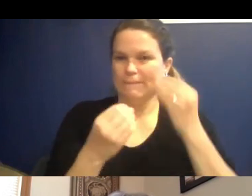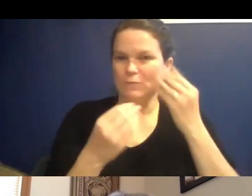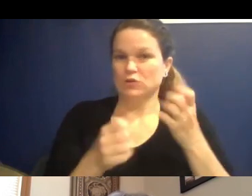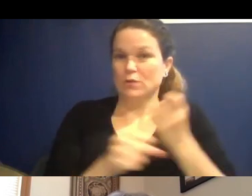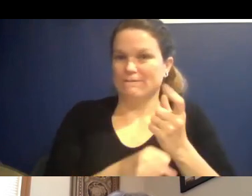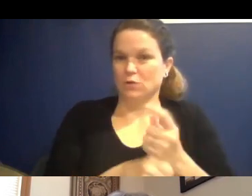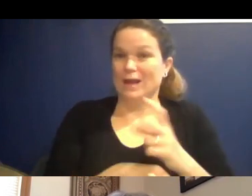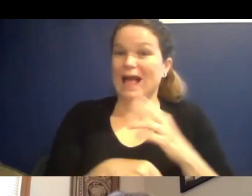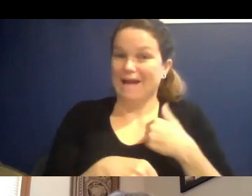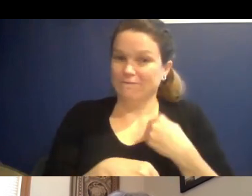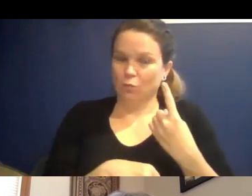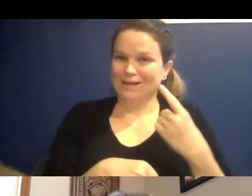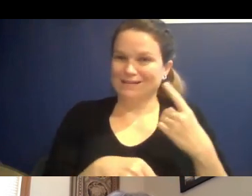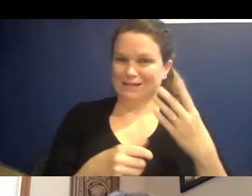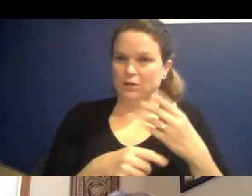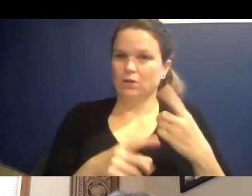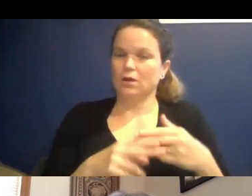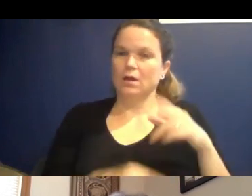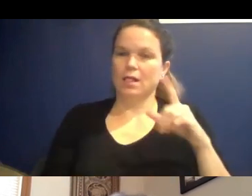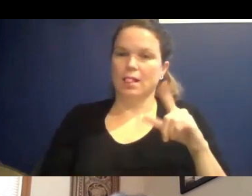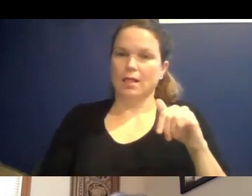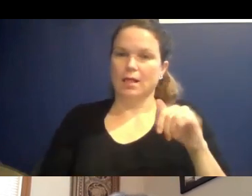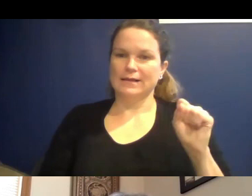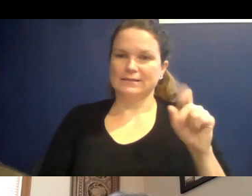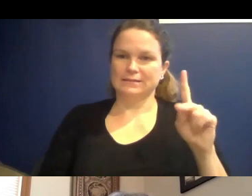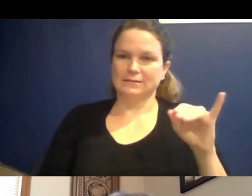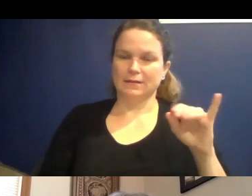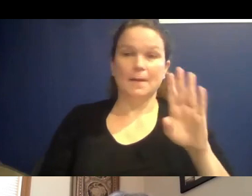nursery in Portland called Bosky Dell,